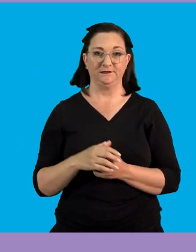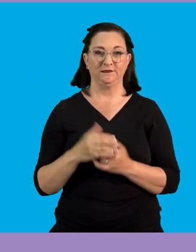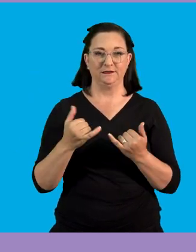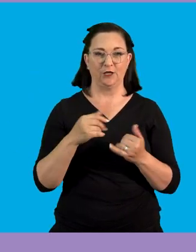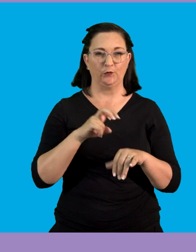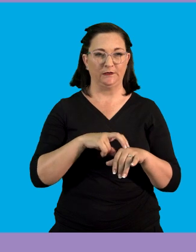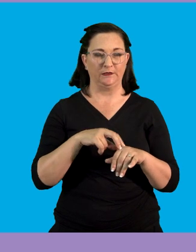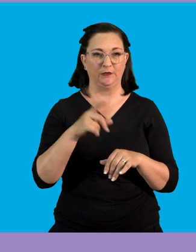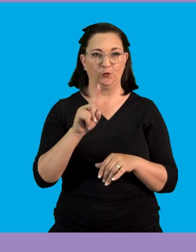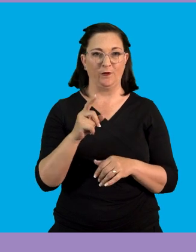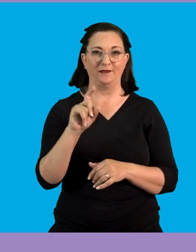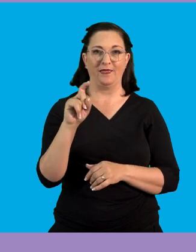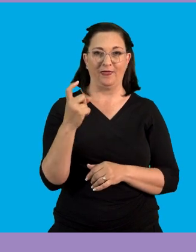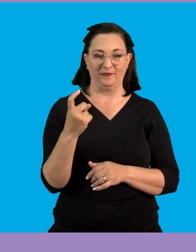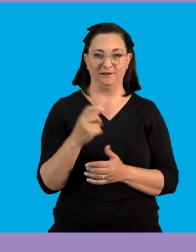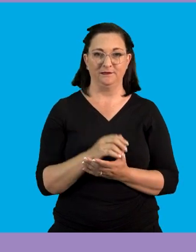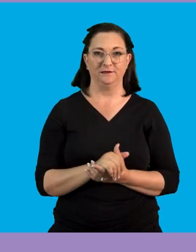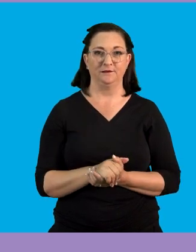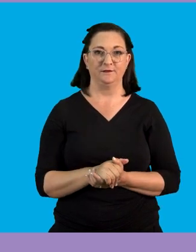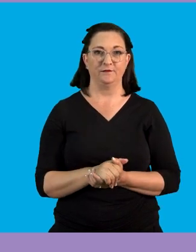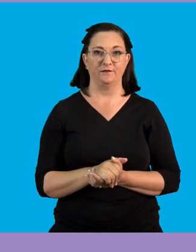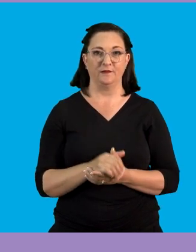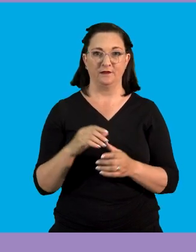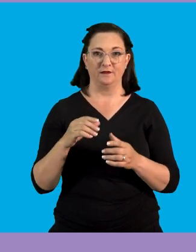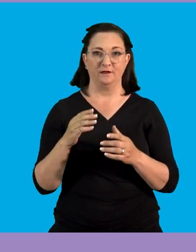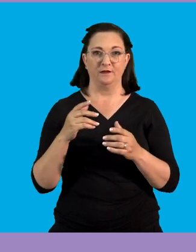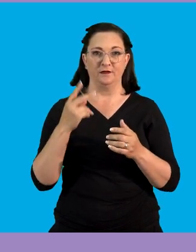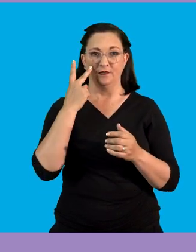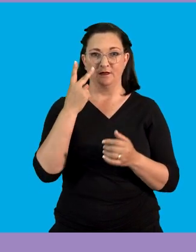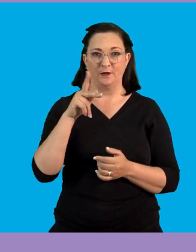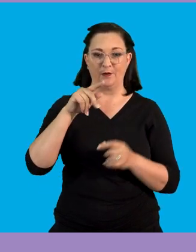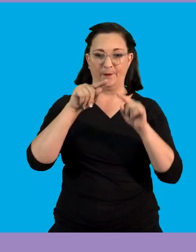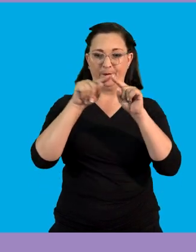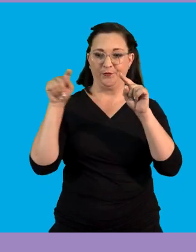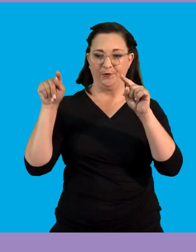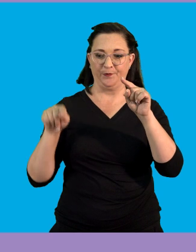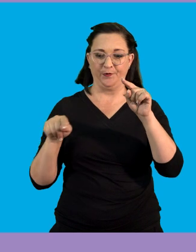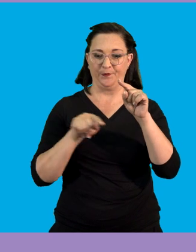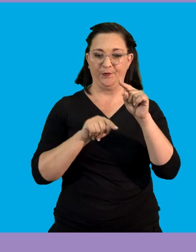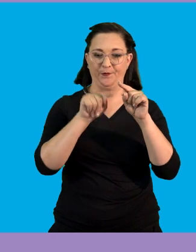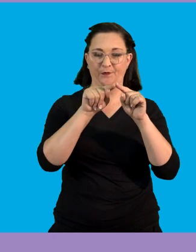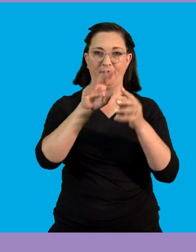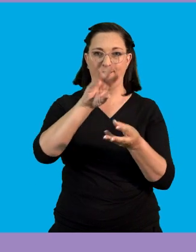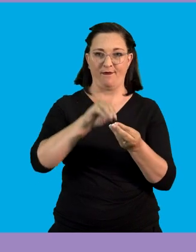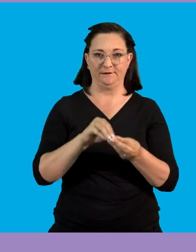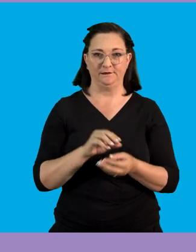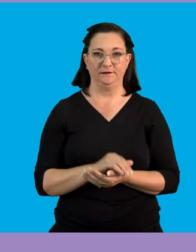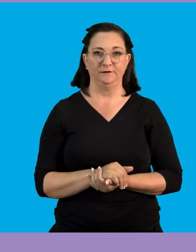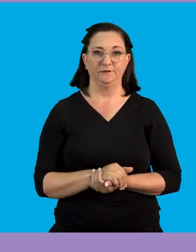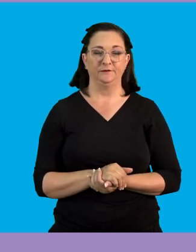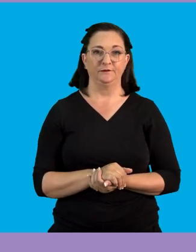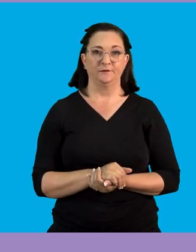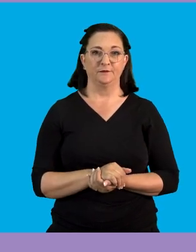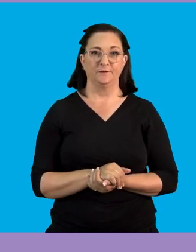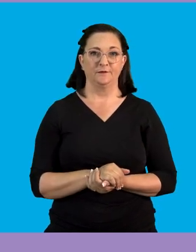then determine the value of x as a perimeter. Now let's look at the perimeter again. Perimeter means all the sides added together. We